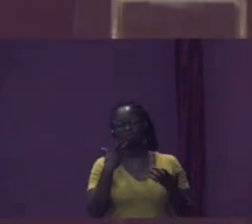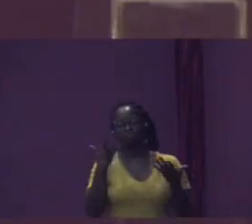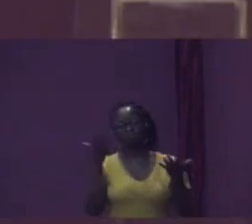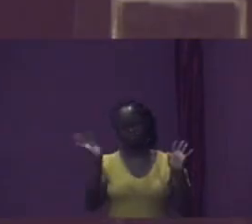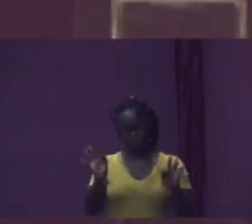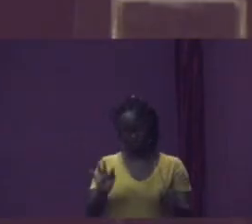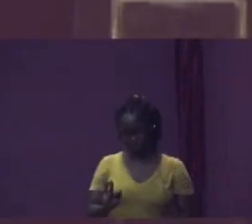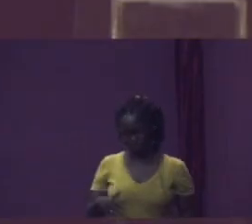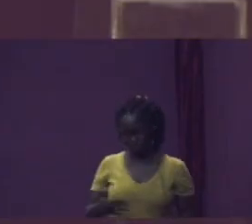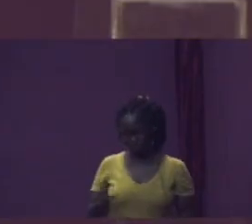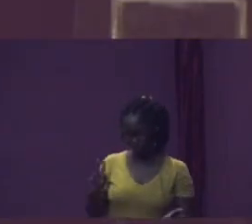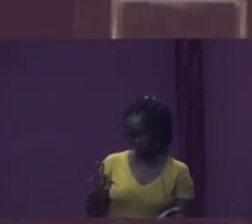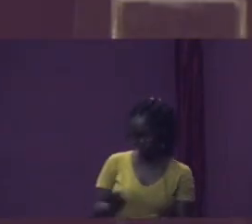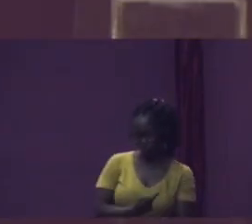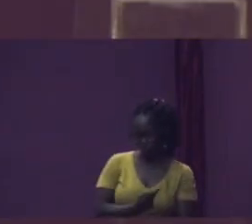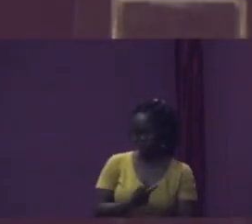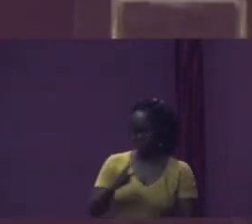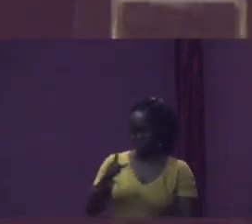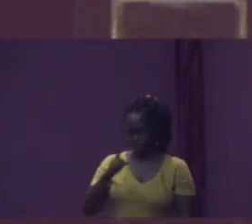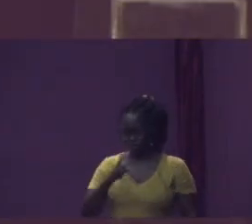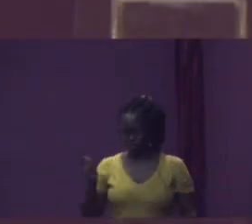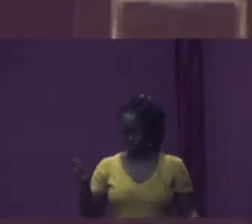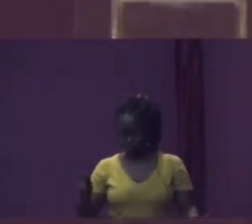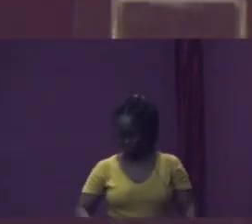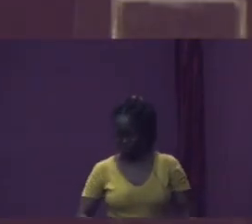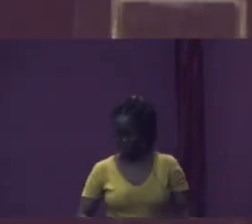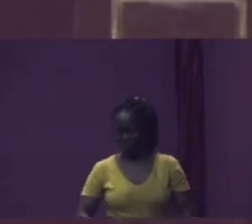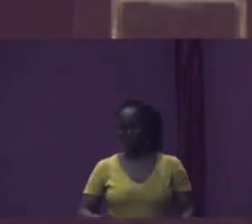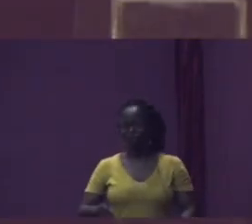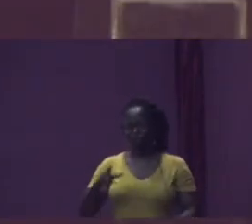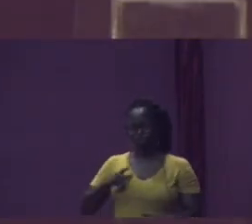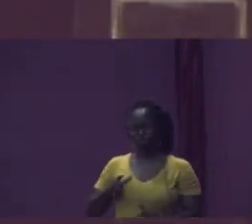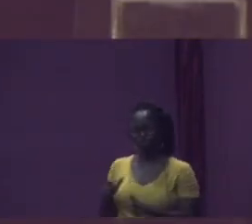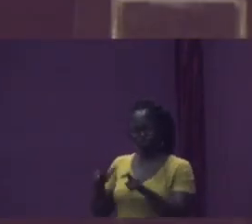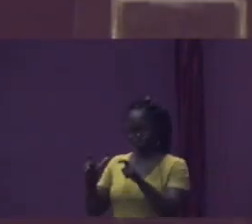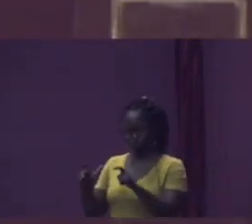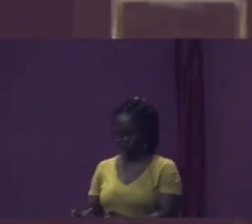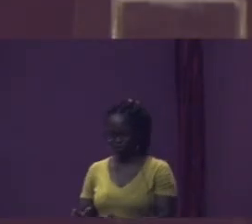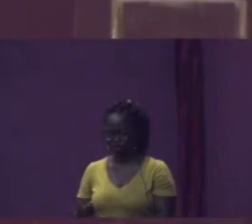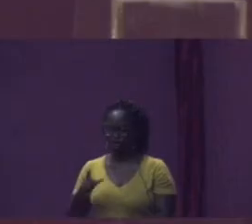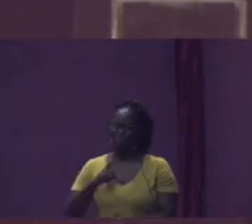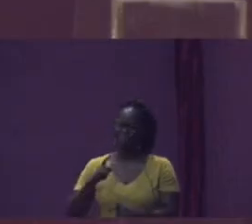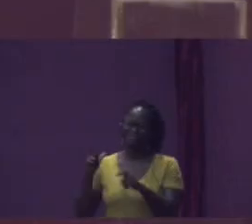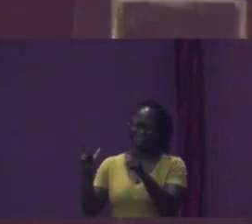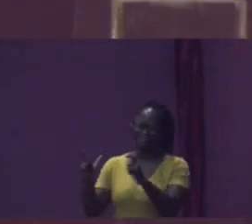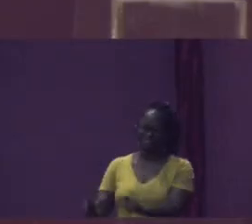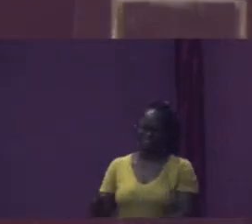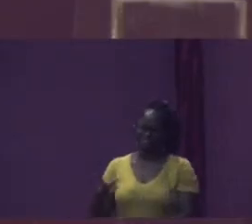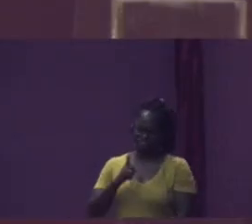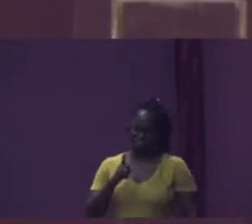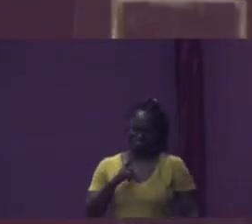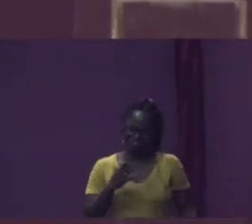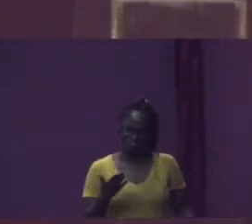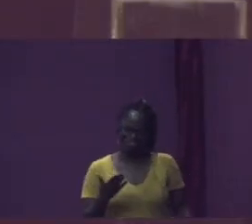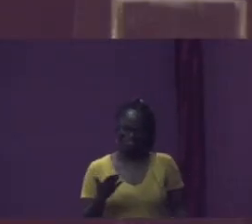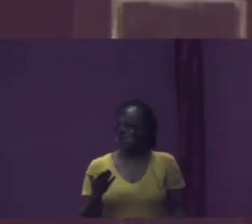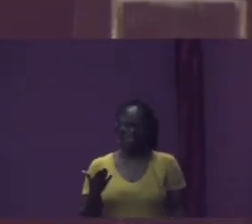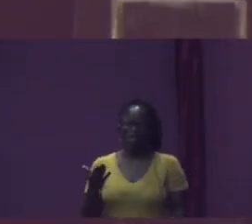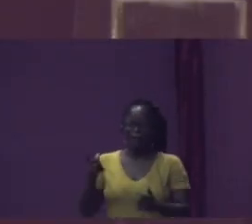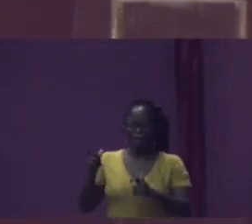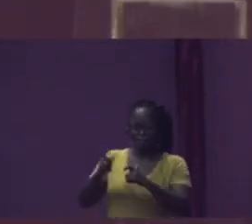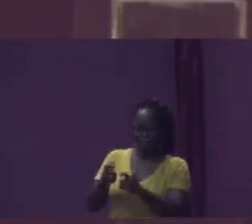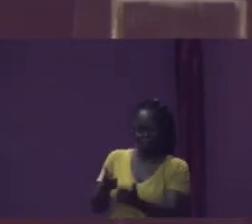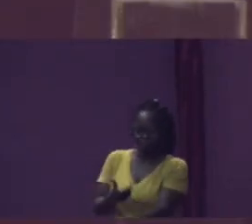open. There were two surgeons actually available, a trained anesthetist. They had some